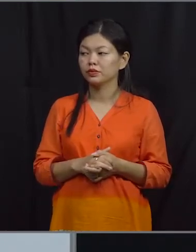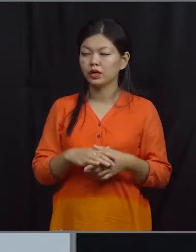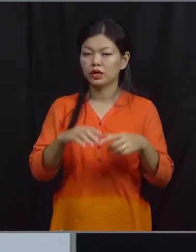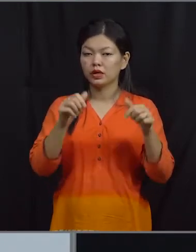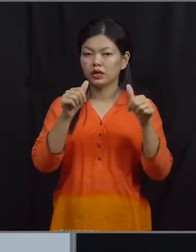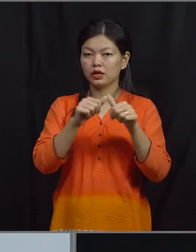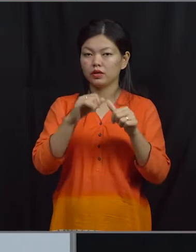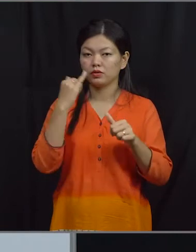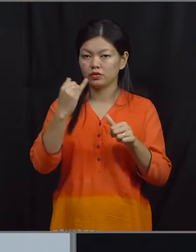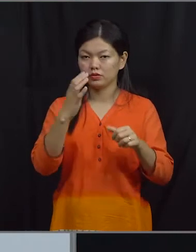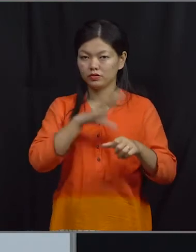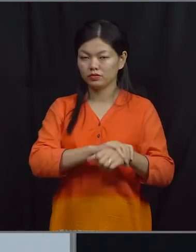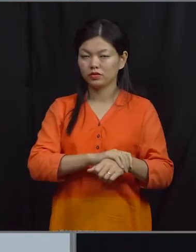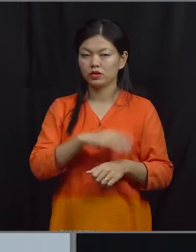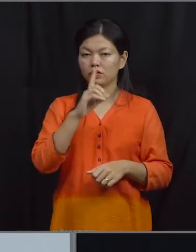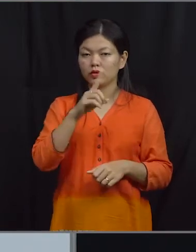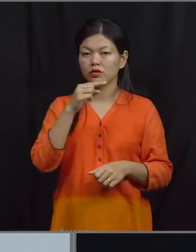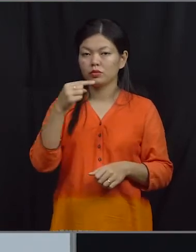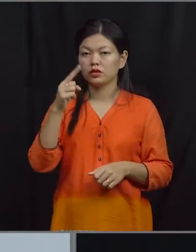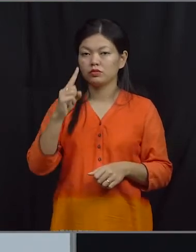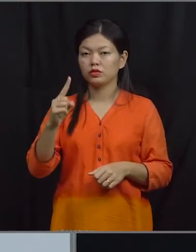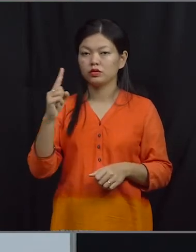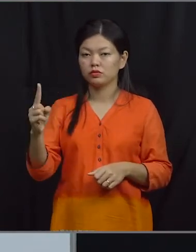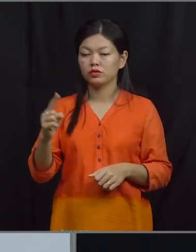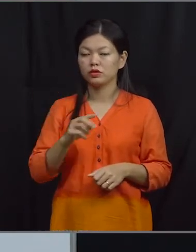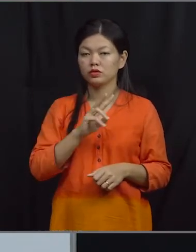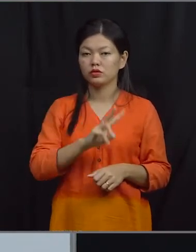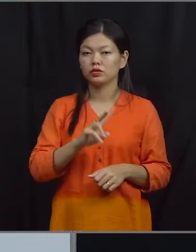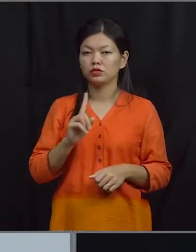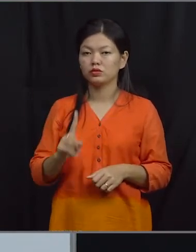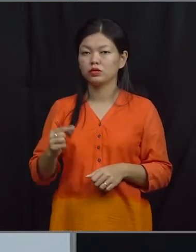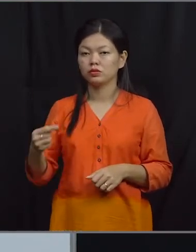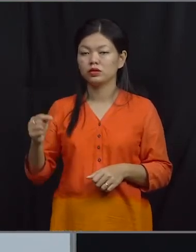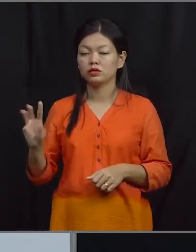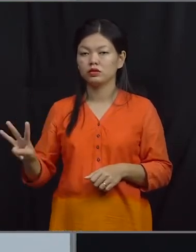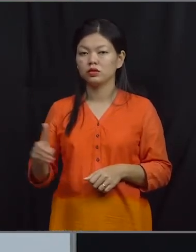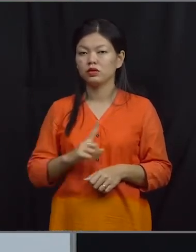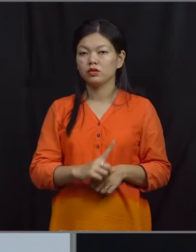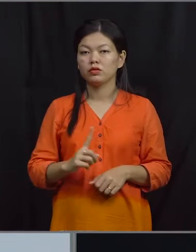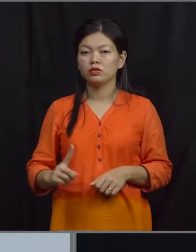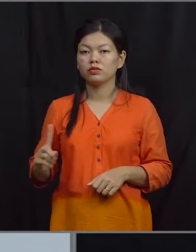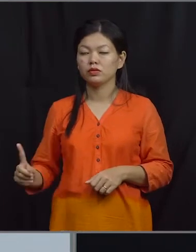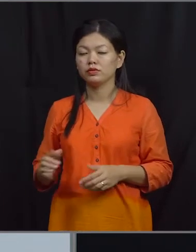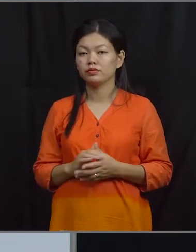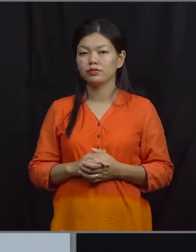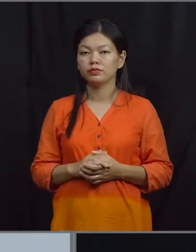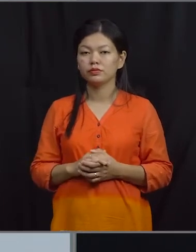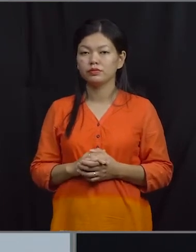of A is 1, minus 1, 1, 2, 1, minus 3, 1, 1, 1.